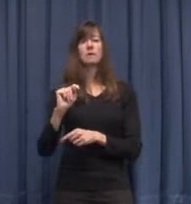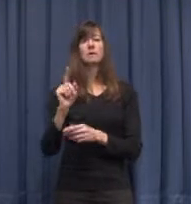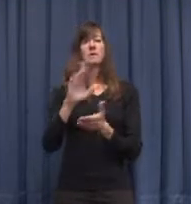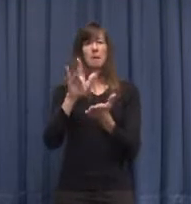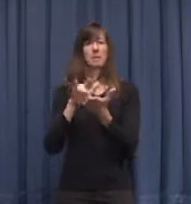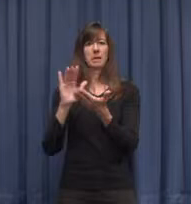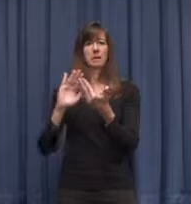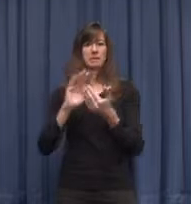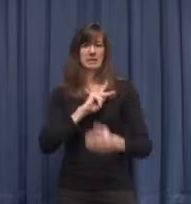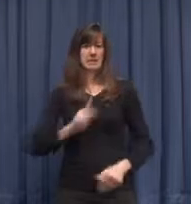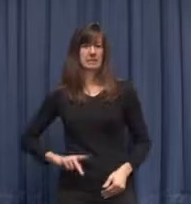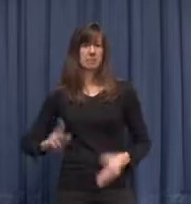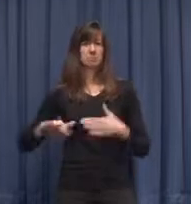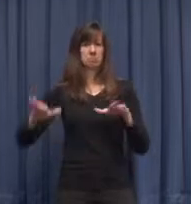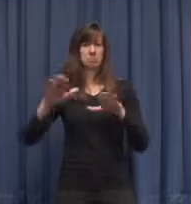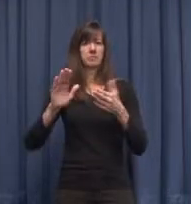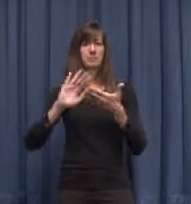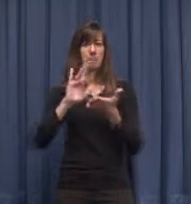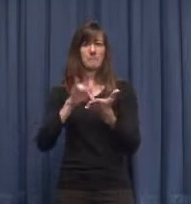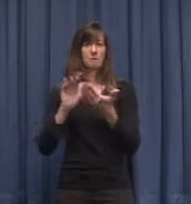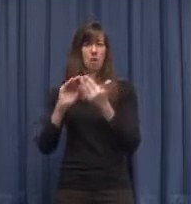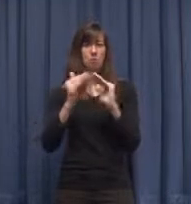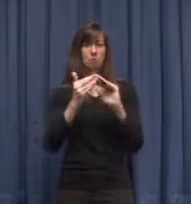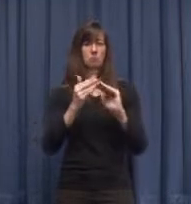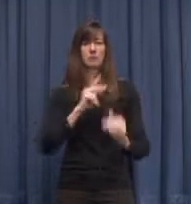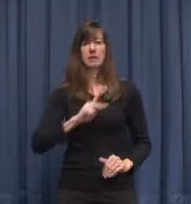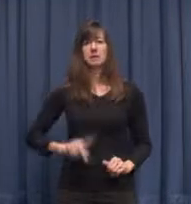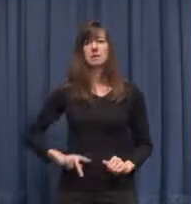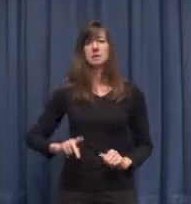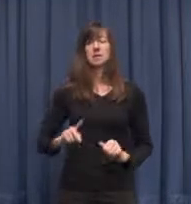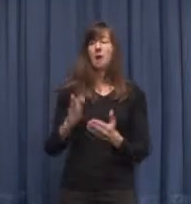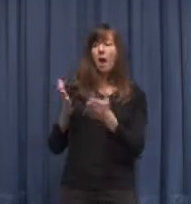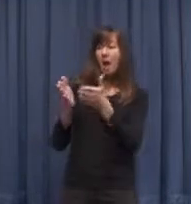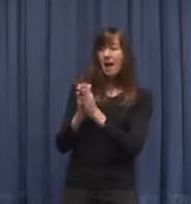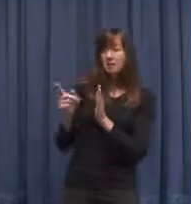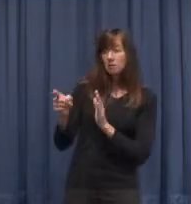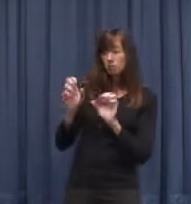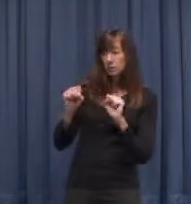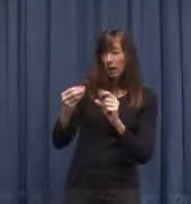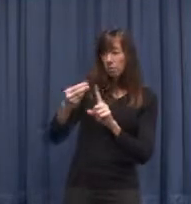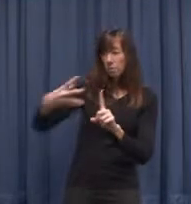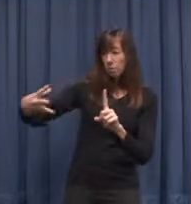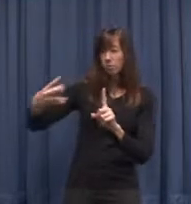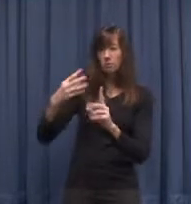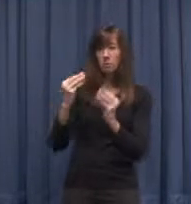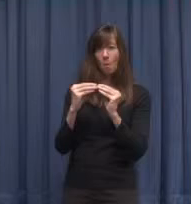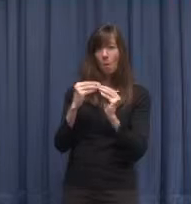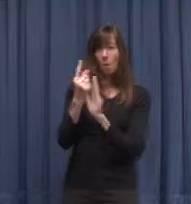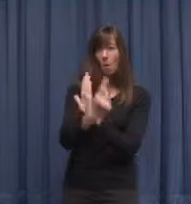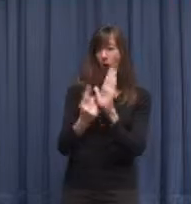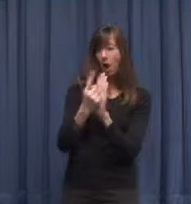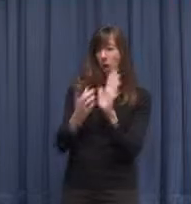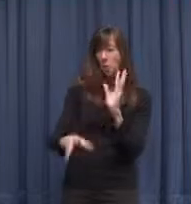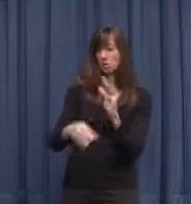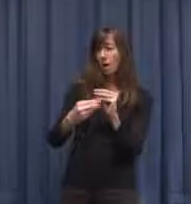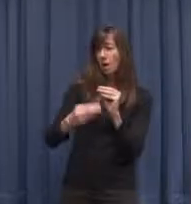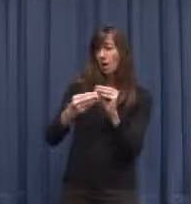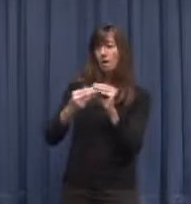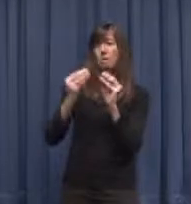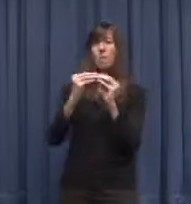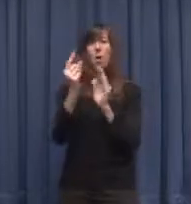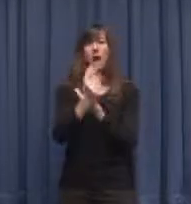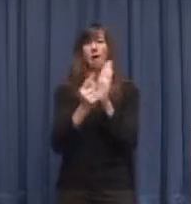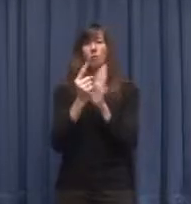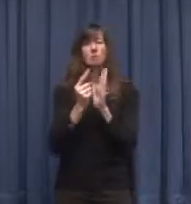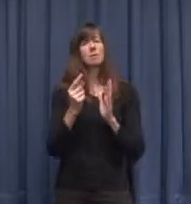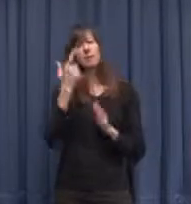I've asked them also, and they're looking at whether they can expand this further, as we've also asked our other hospitals and